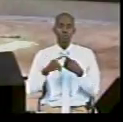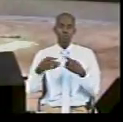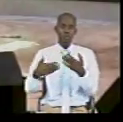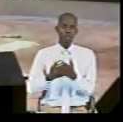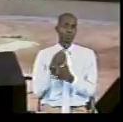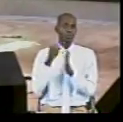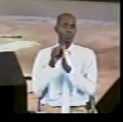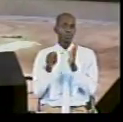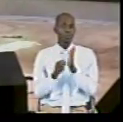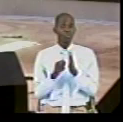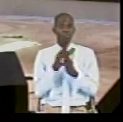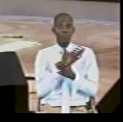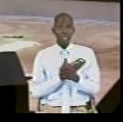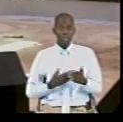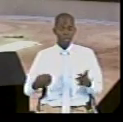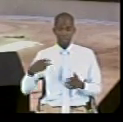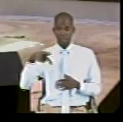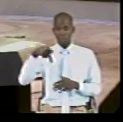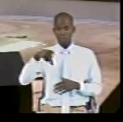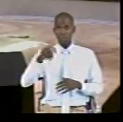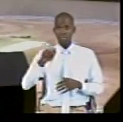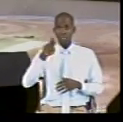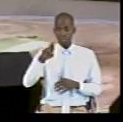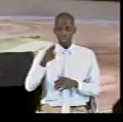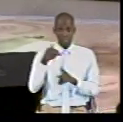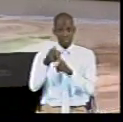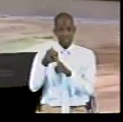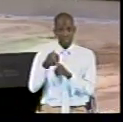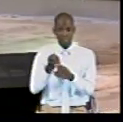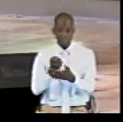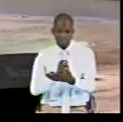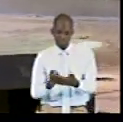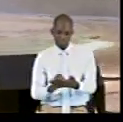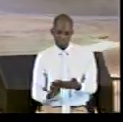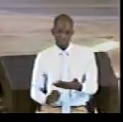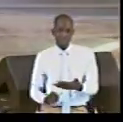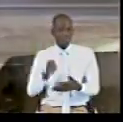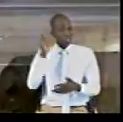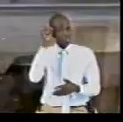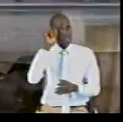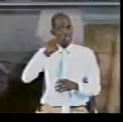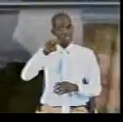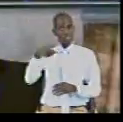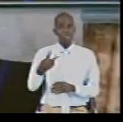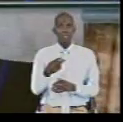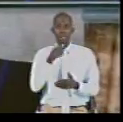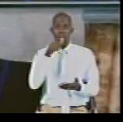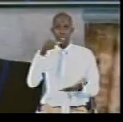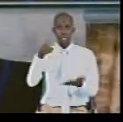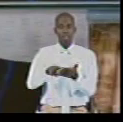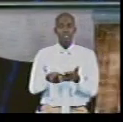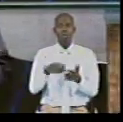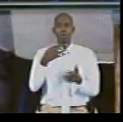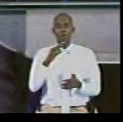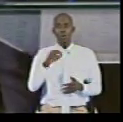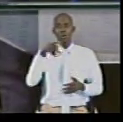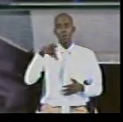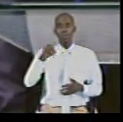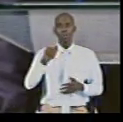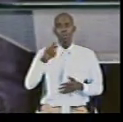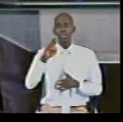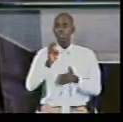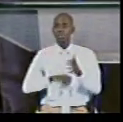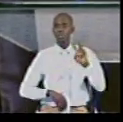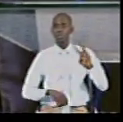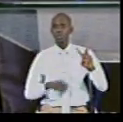Peter himself, writing his epistle, second epistle of Peter, chapter 2, he said, there